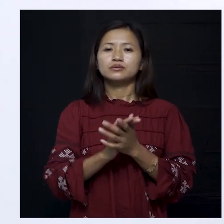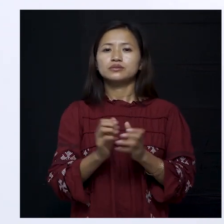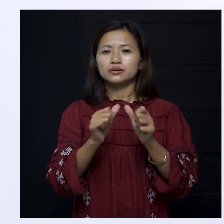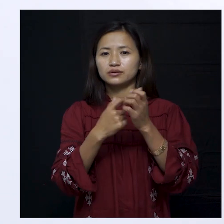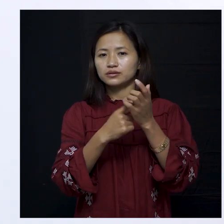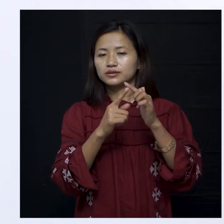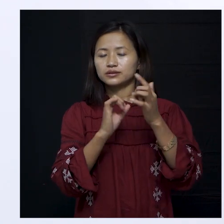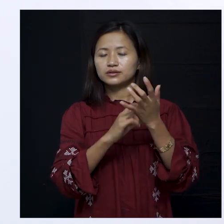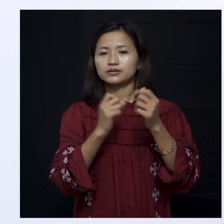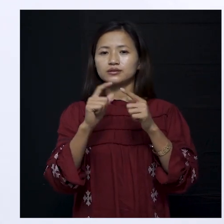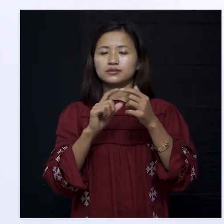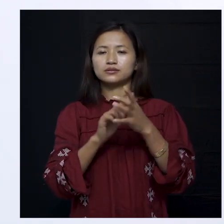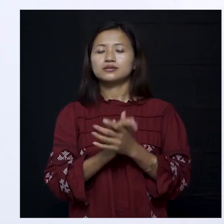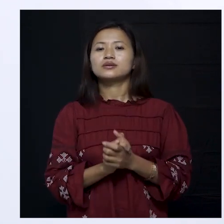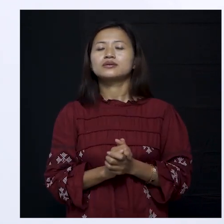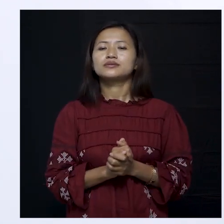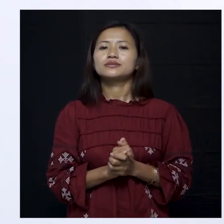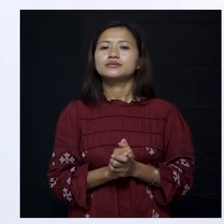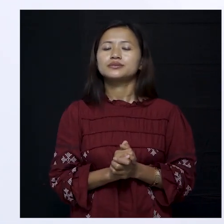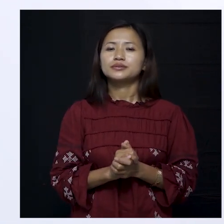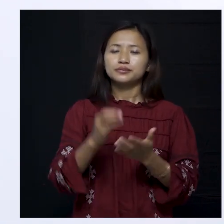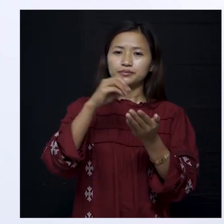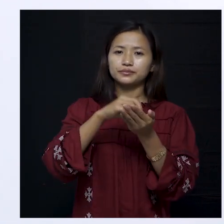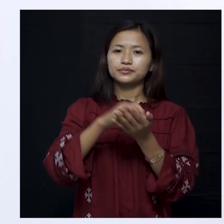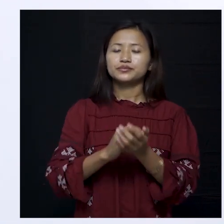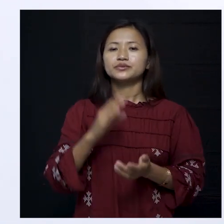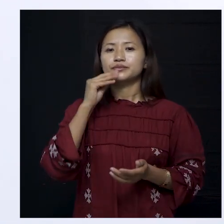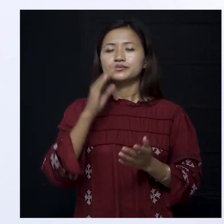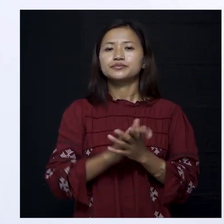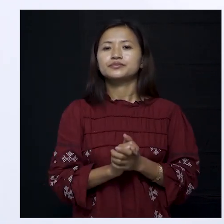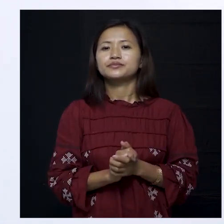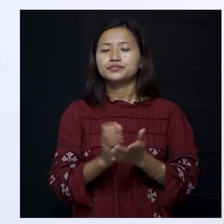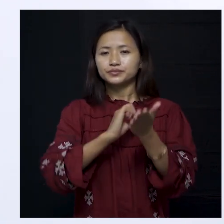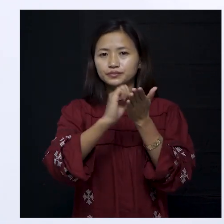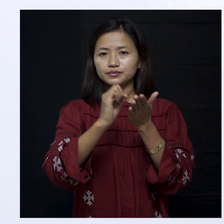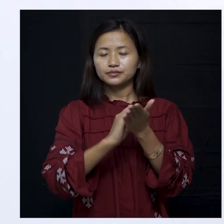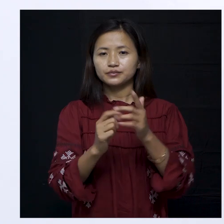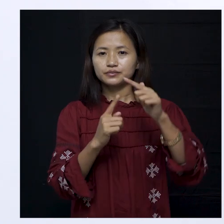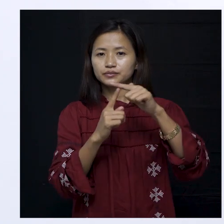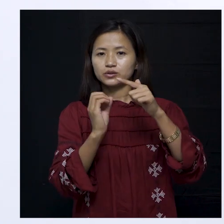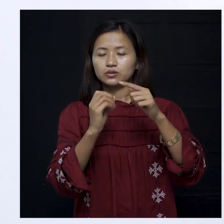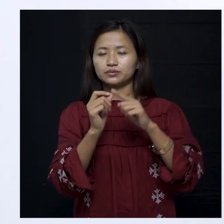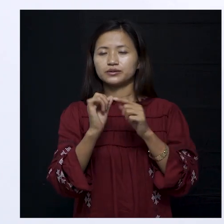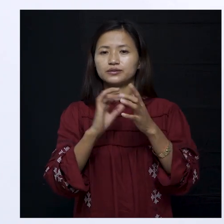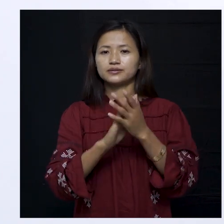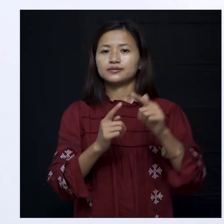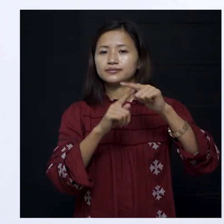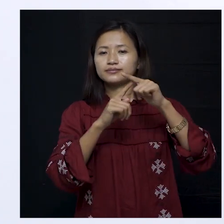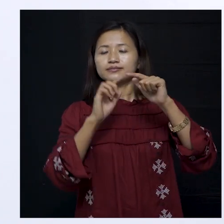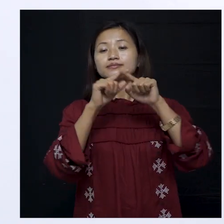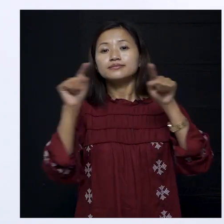article. Okay, first I forgot to mention in that speech, you have to write your topic. Okay, I say